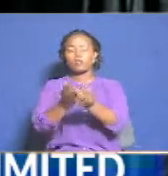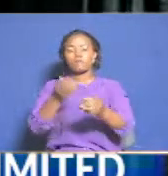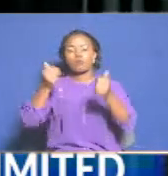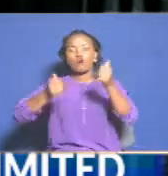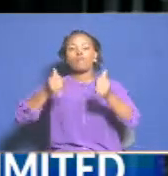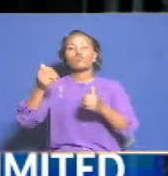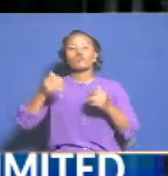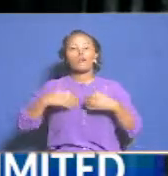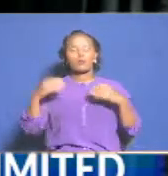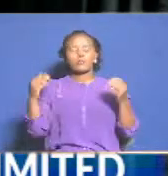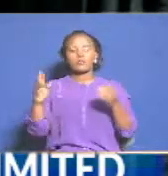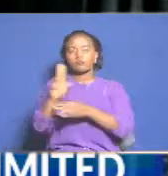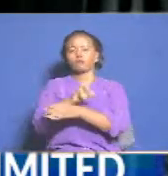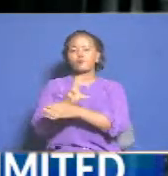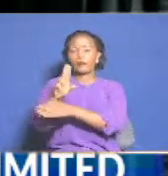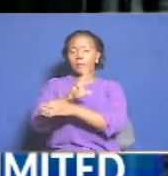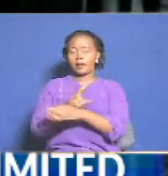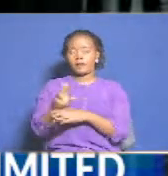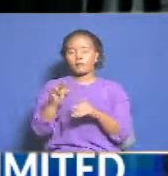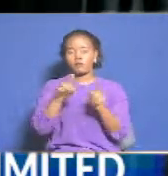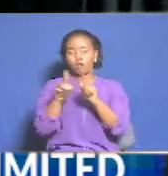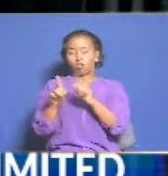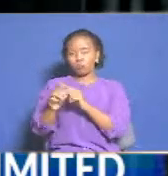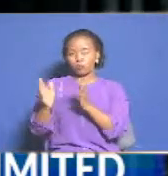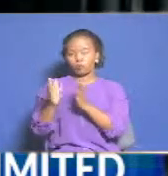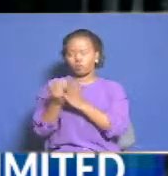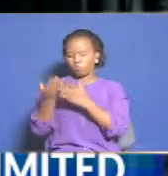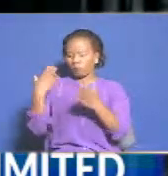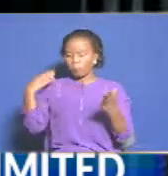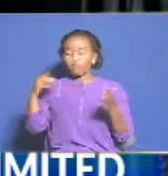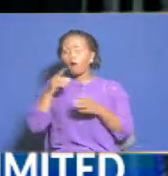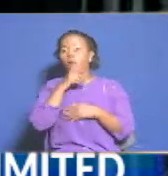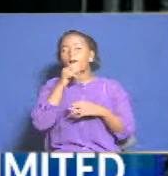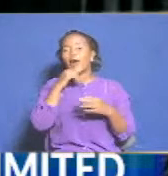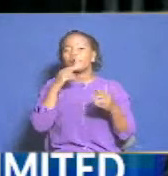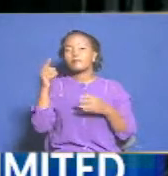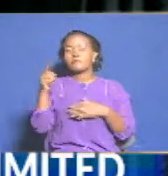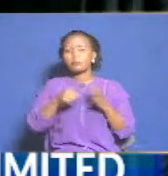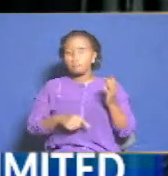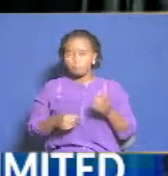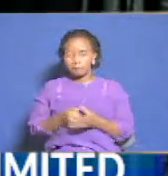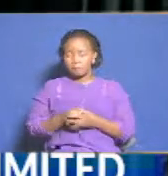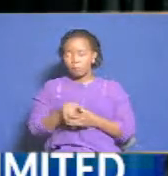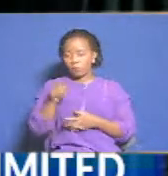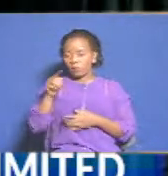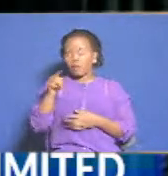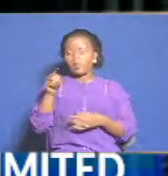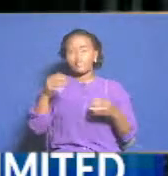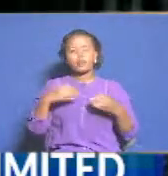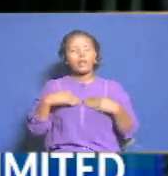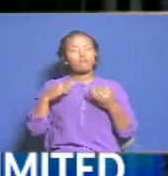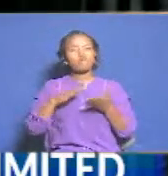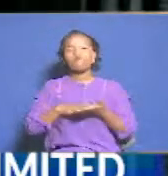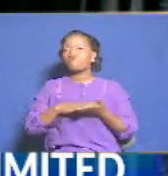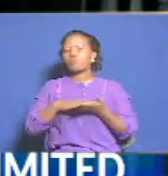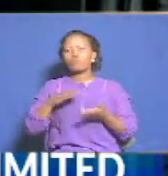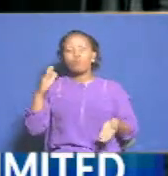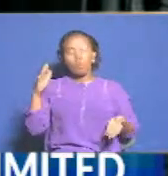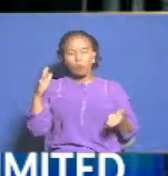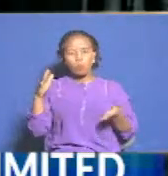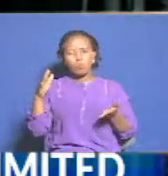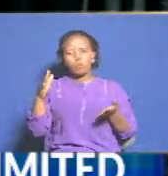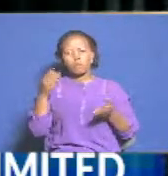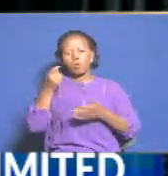rehabilitated, and as the CDF has said, has caused alone